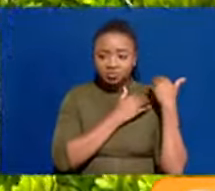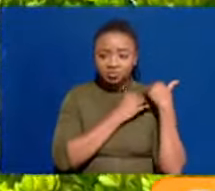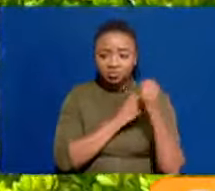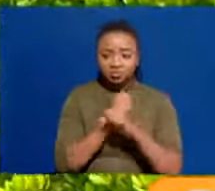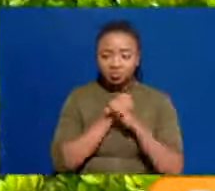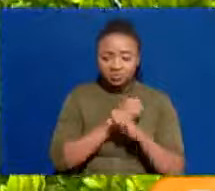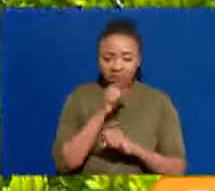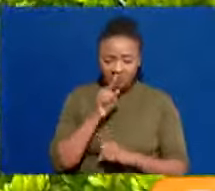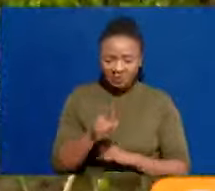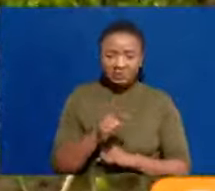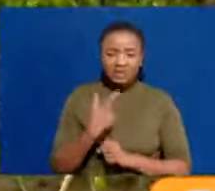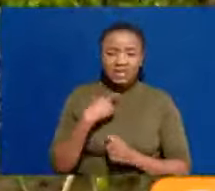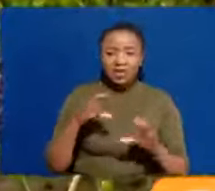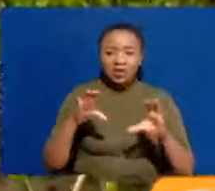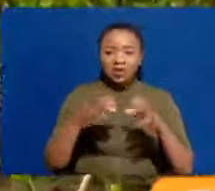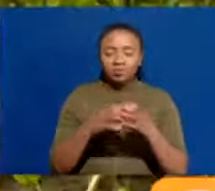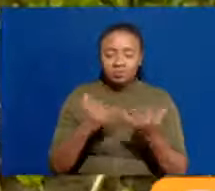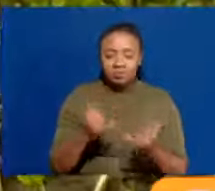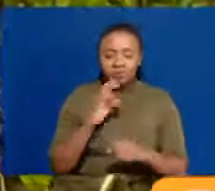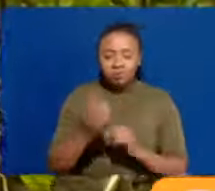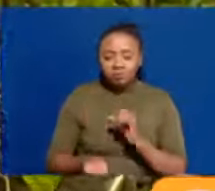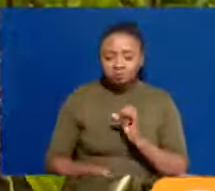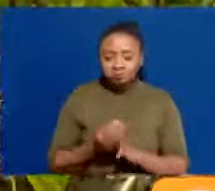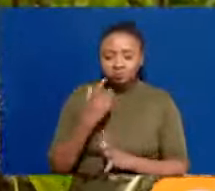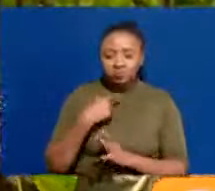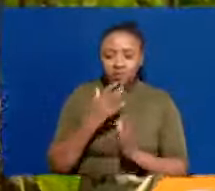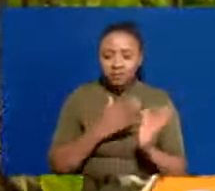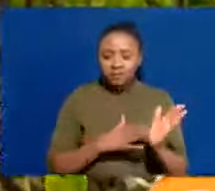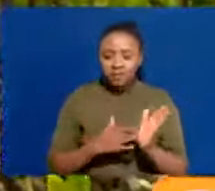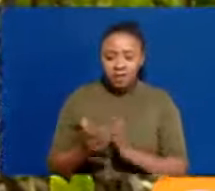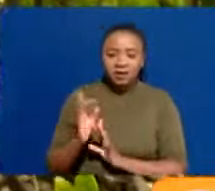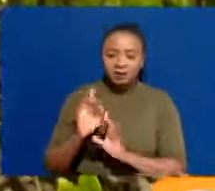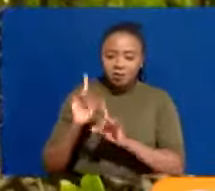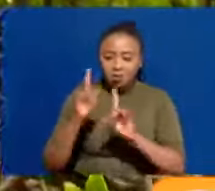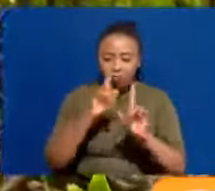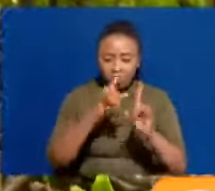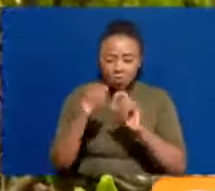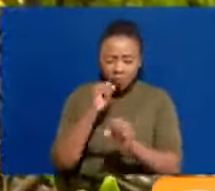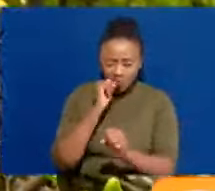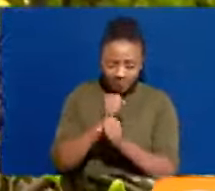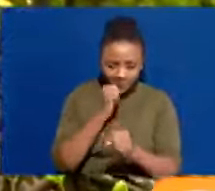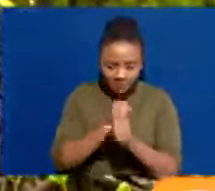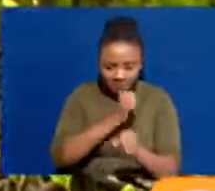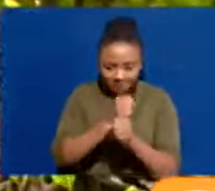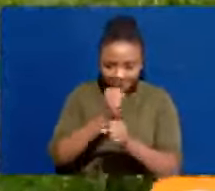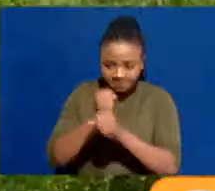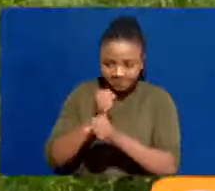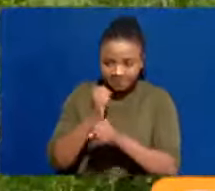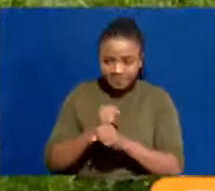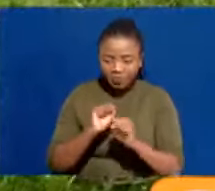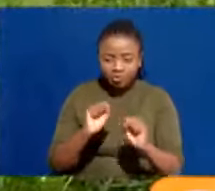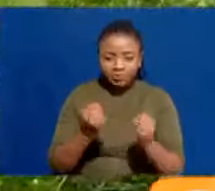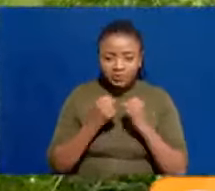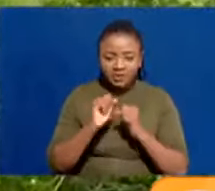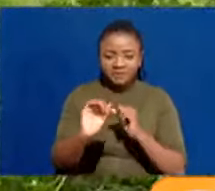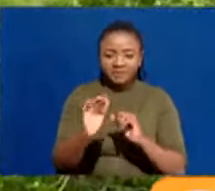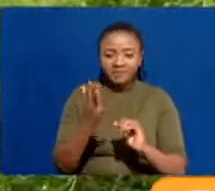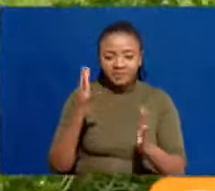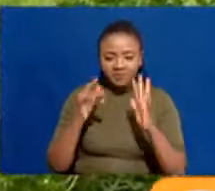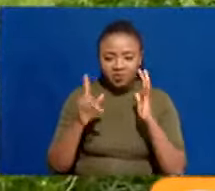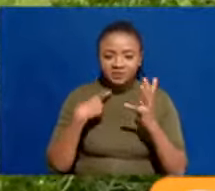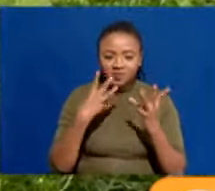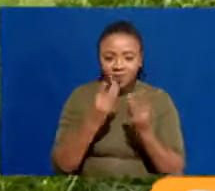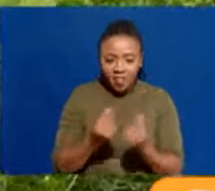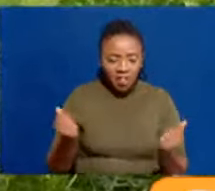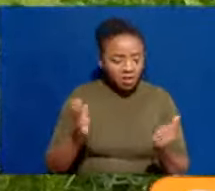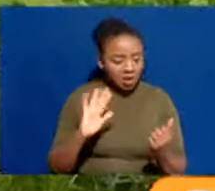natural heritage, the community has rolled up their sleeves and gone to the trenches, literally, to save mangroves from